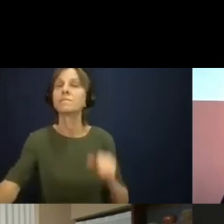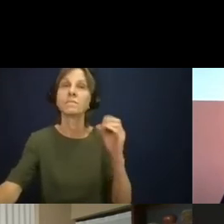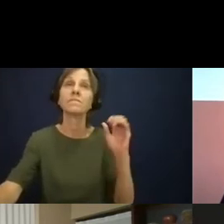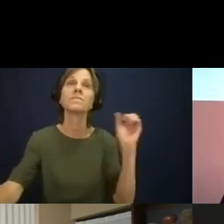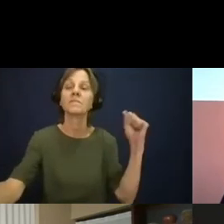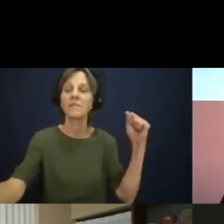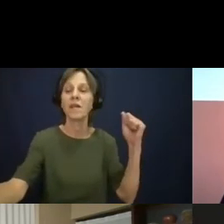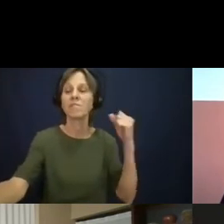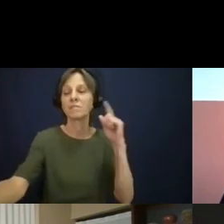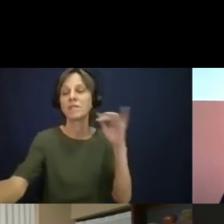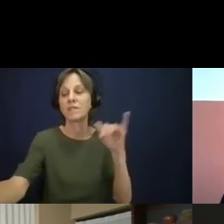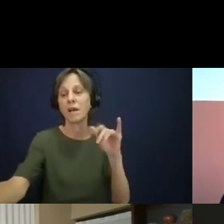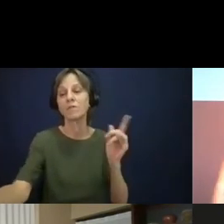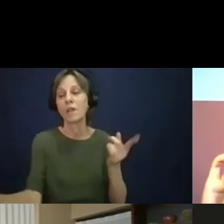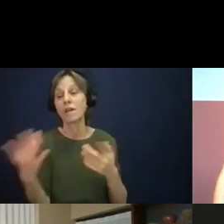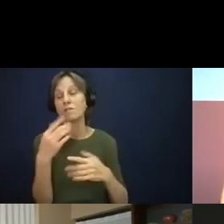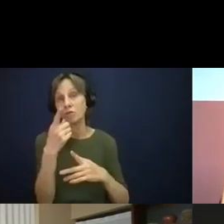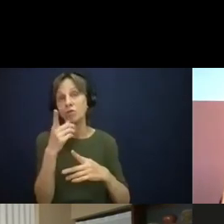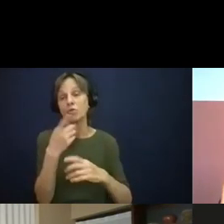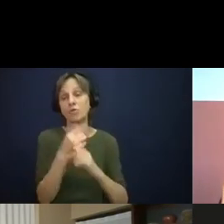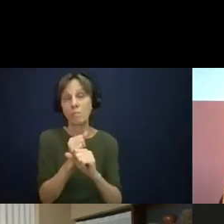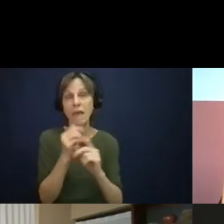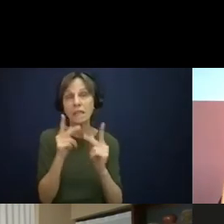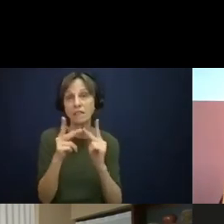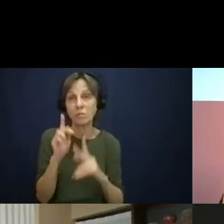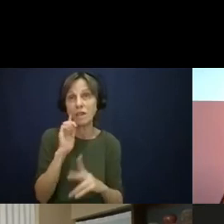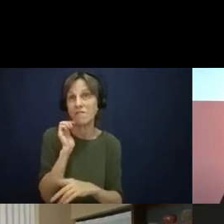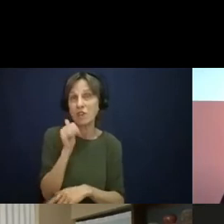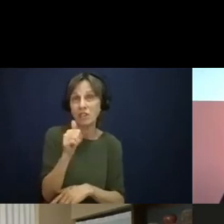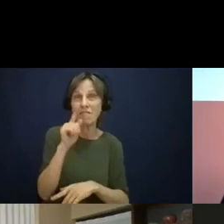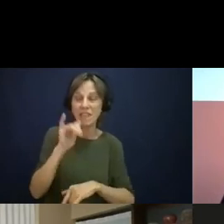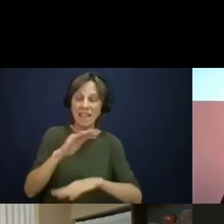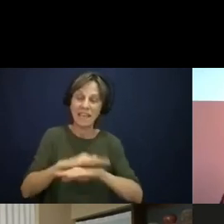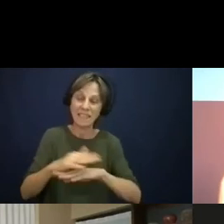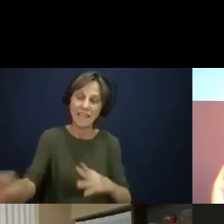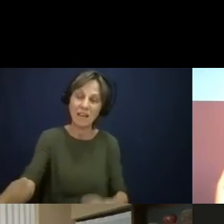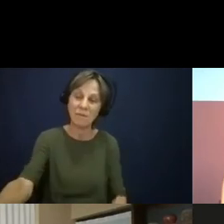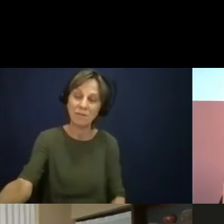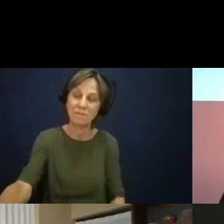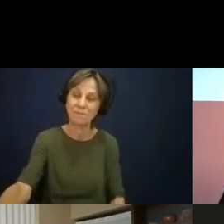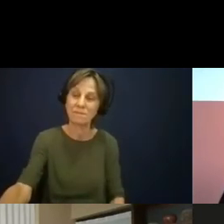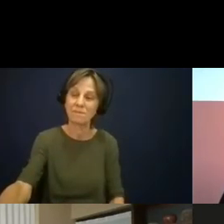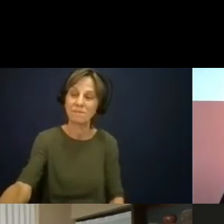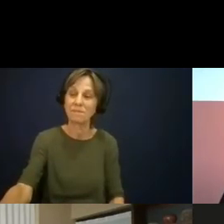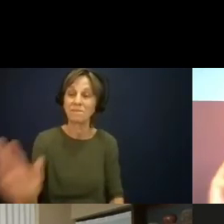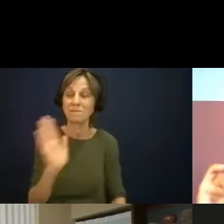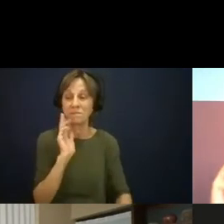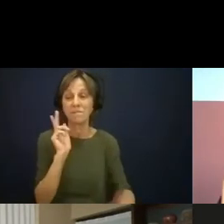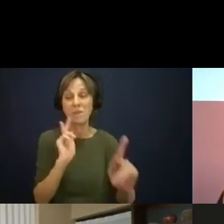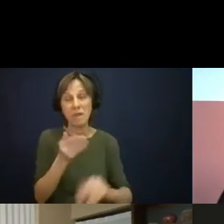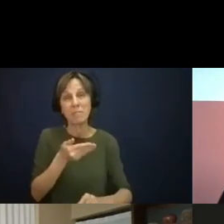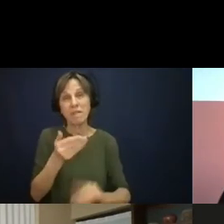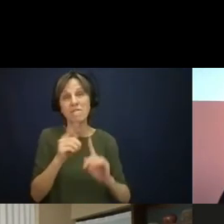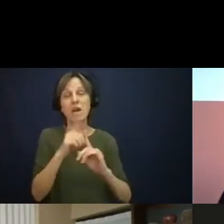Yeah, it sounds like you made space for yourself at that table, Anthony. I mean, you're talking about people invite you in, but you made real space